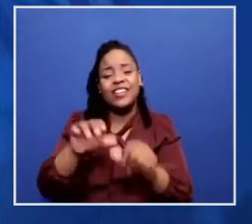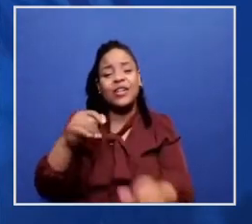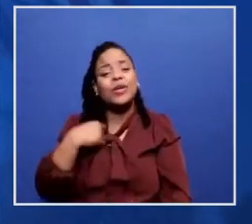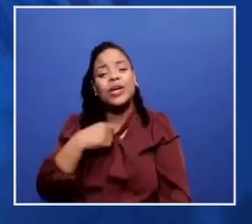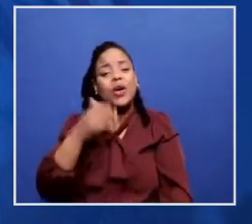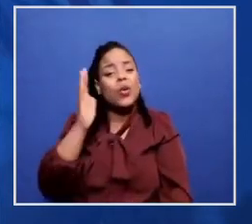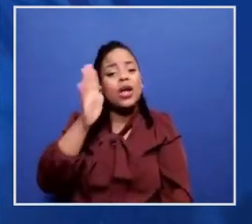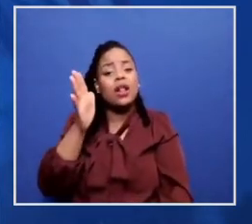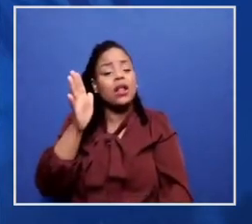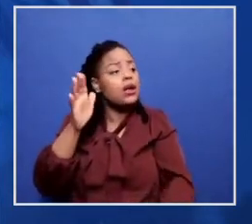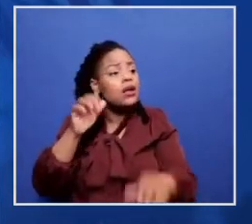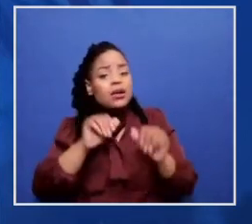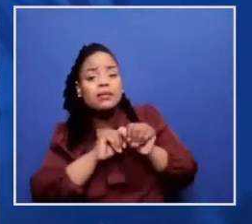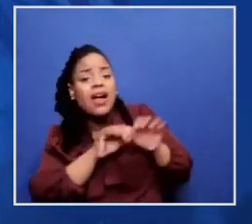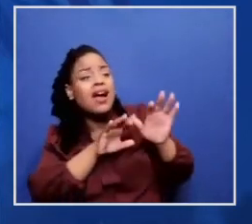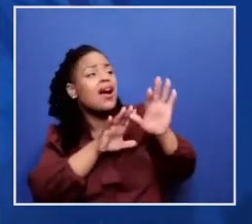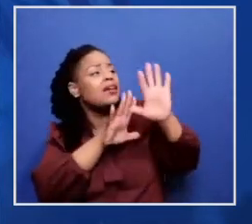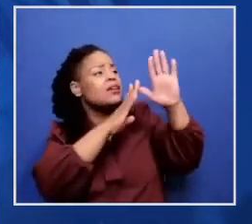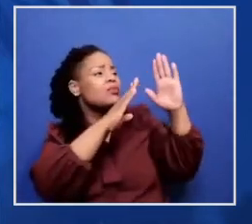Mountains,